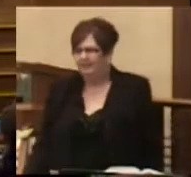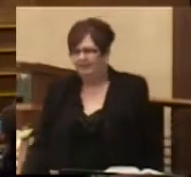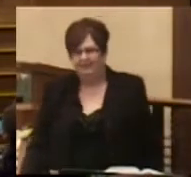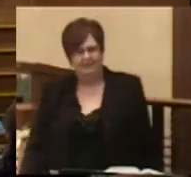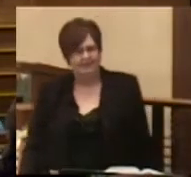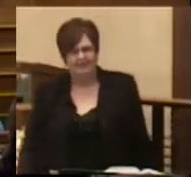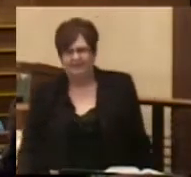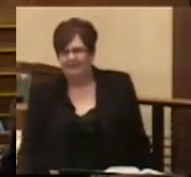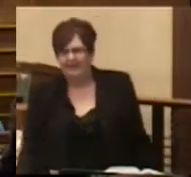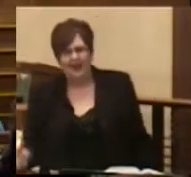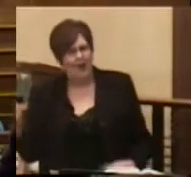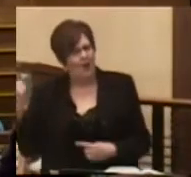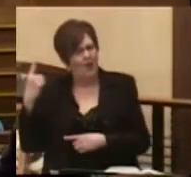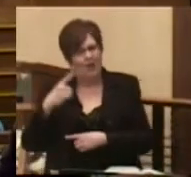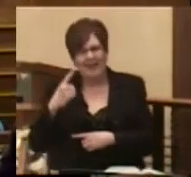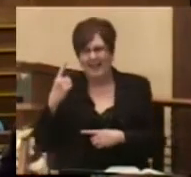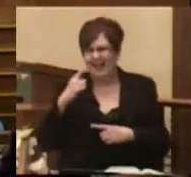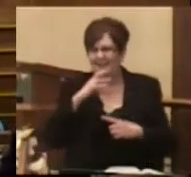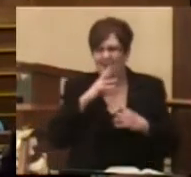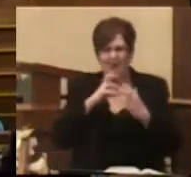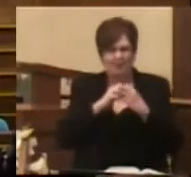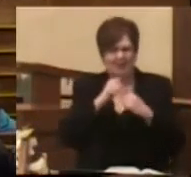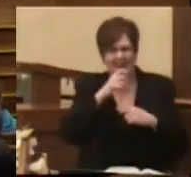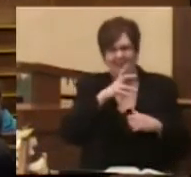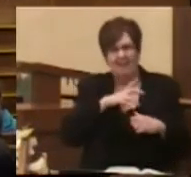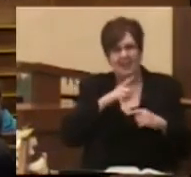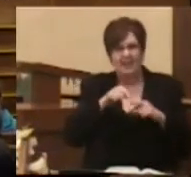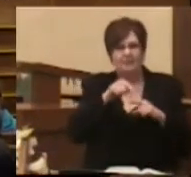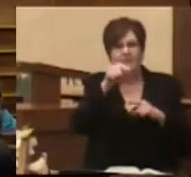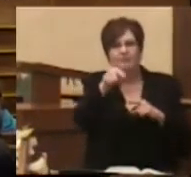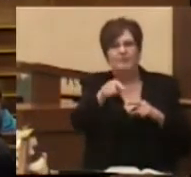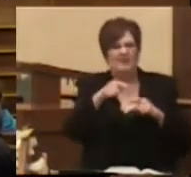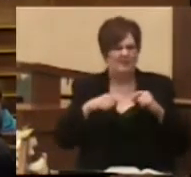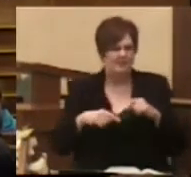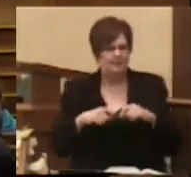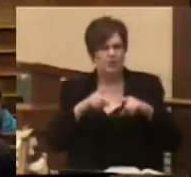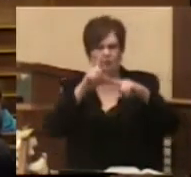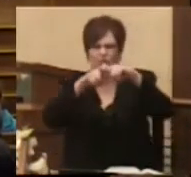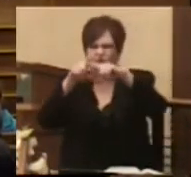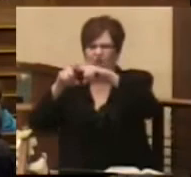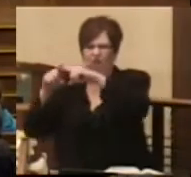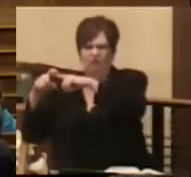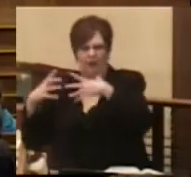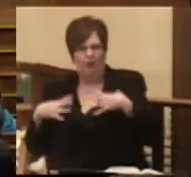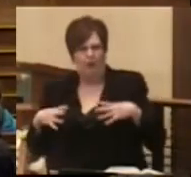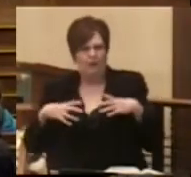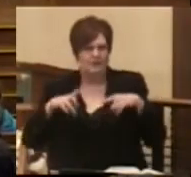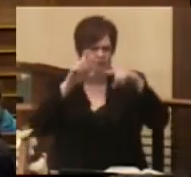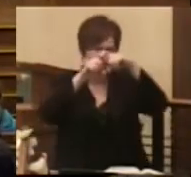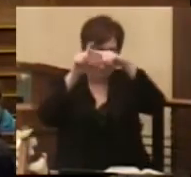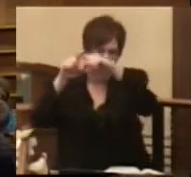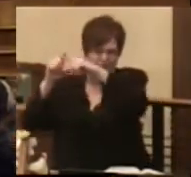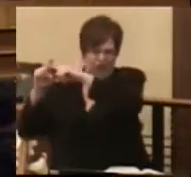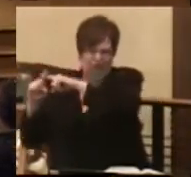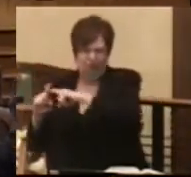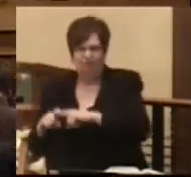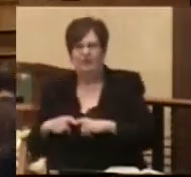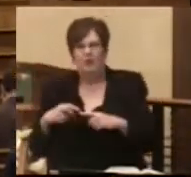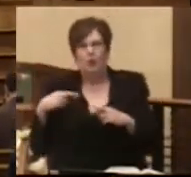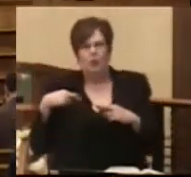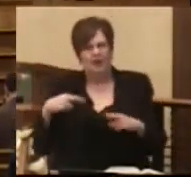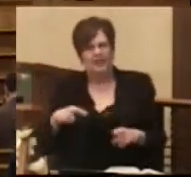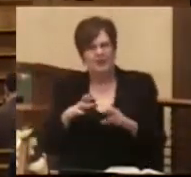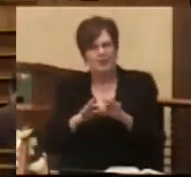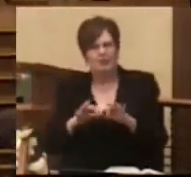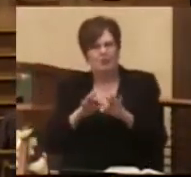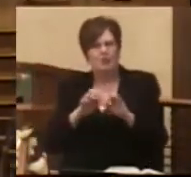And one day I was talking with a lady across the alley. She was hanging up clothes on the line, and you know, religion being so